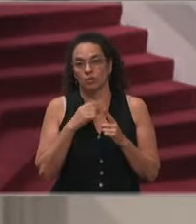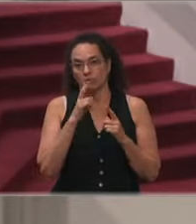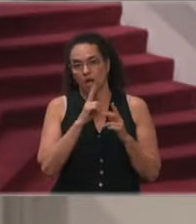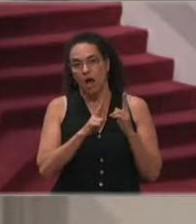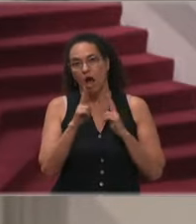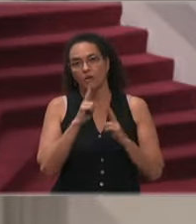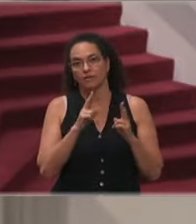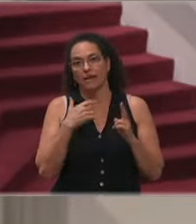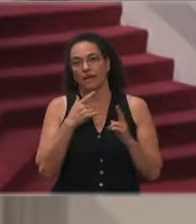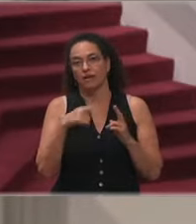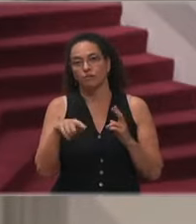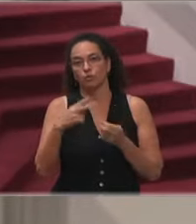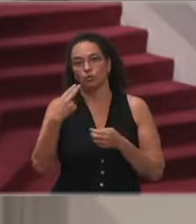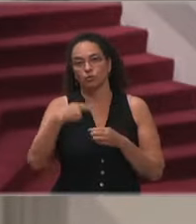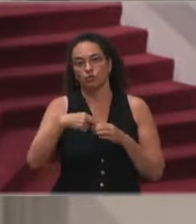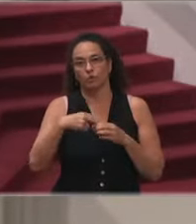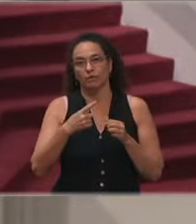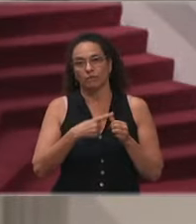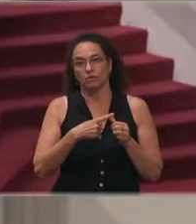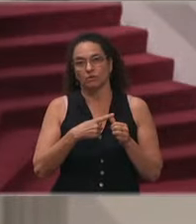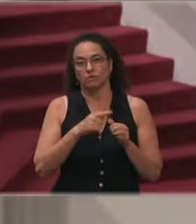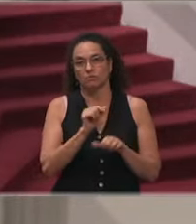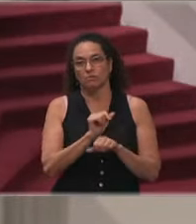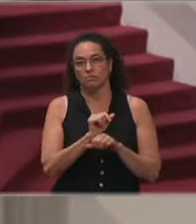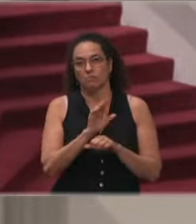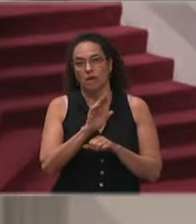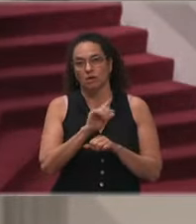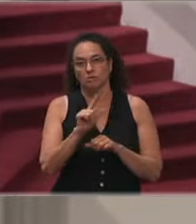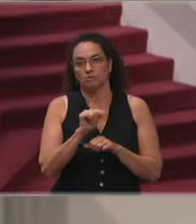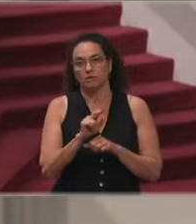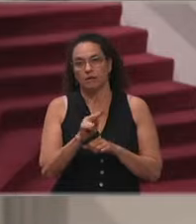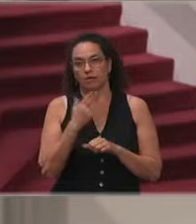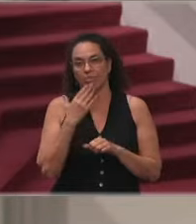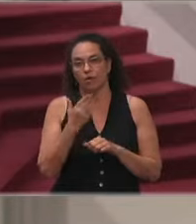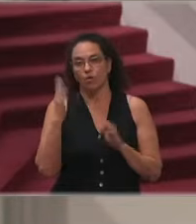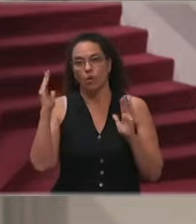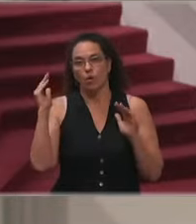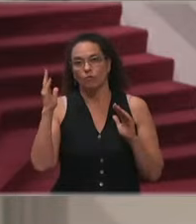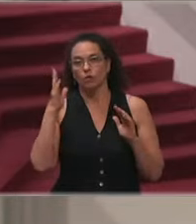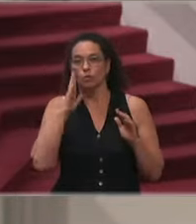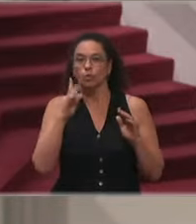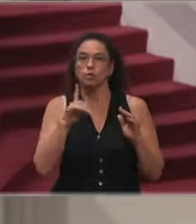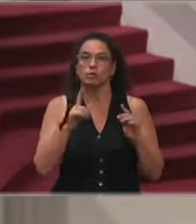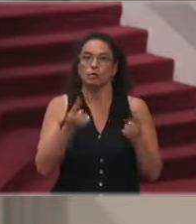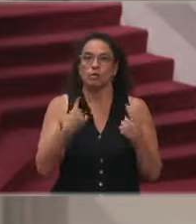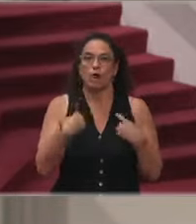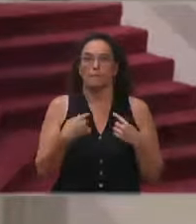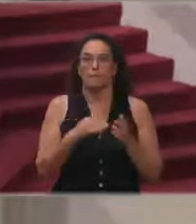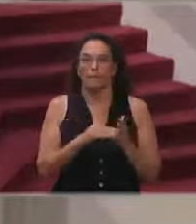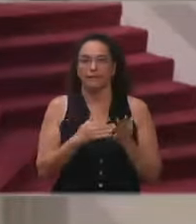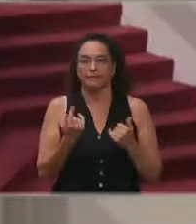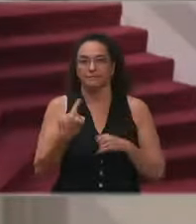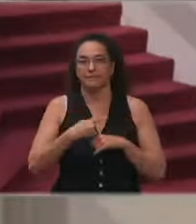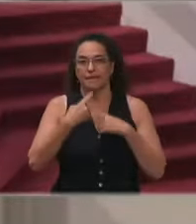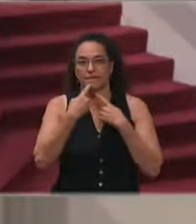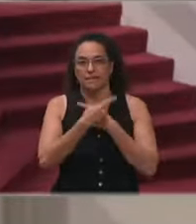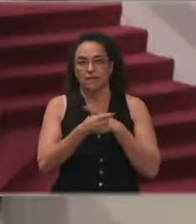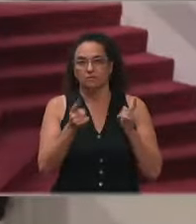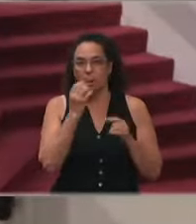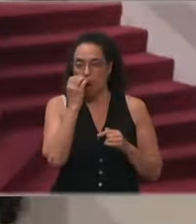have you join First Mount Zion. Thank you, and we hope you come again. Here are today's acknowledgments.